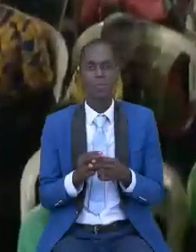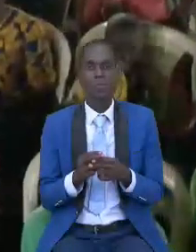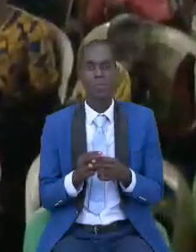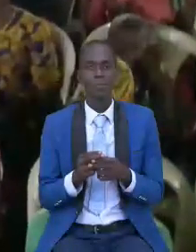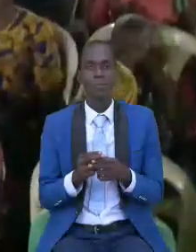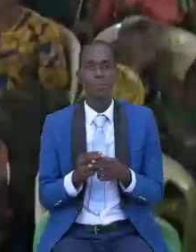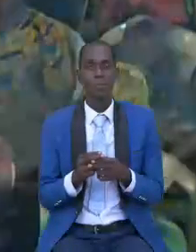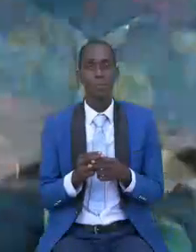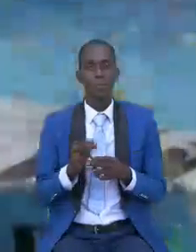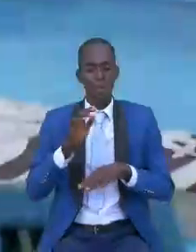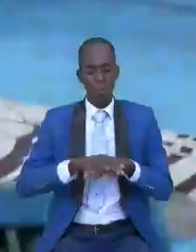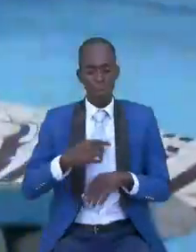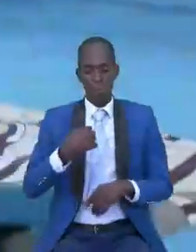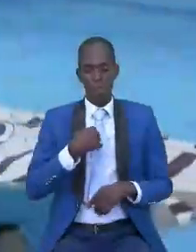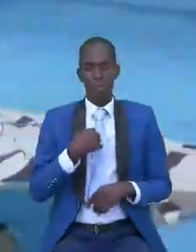Upon me.